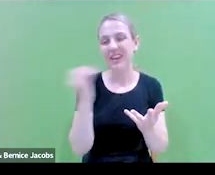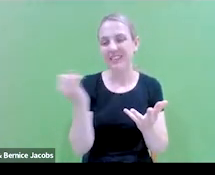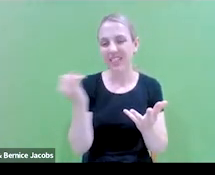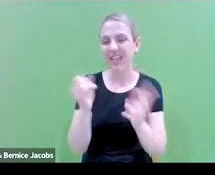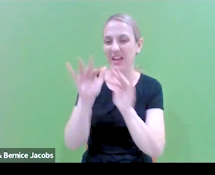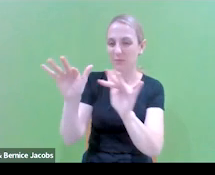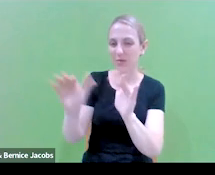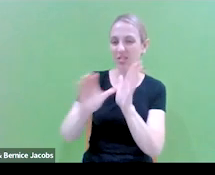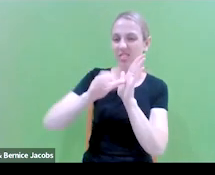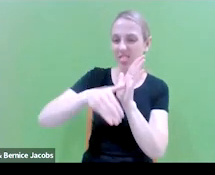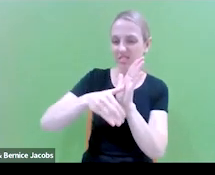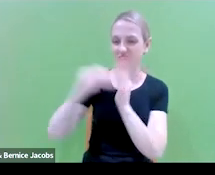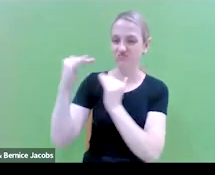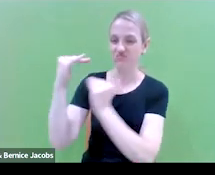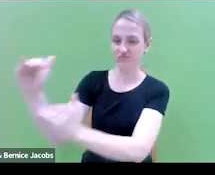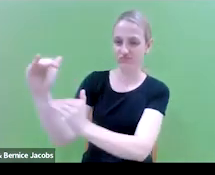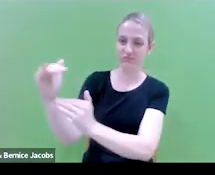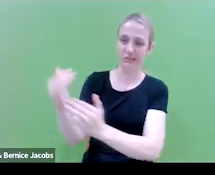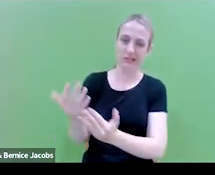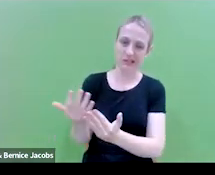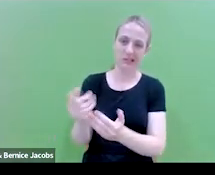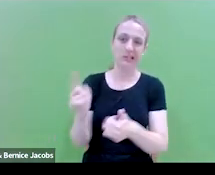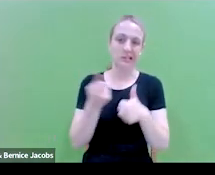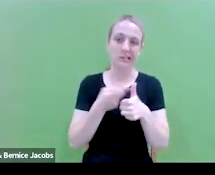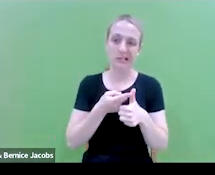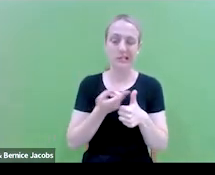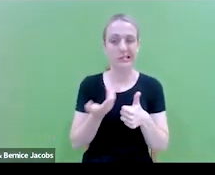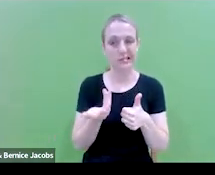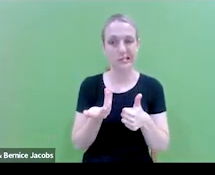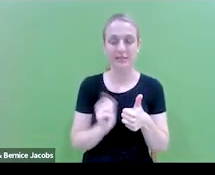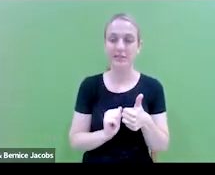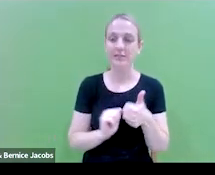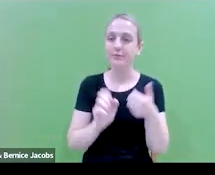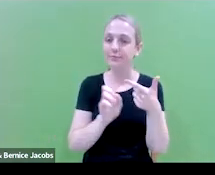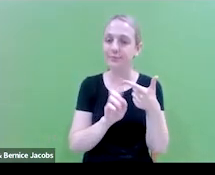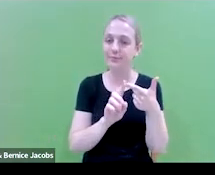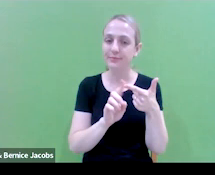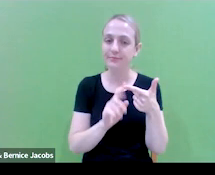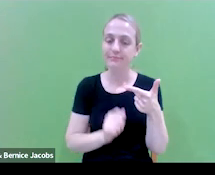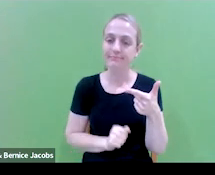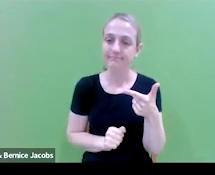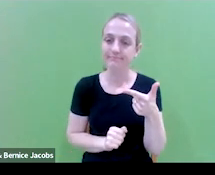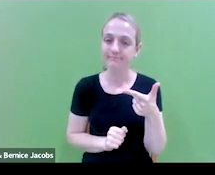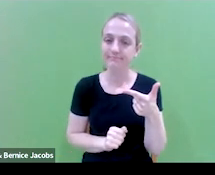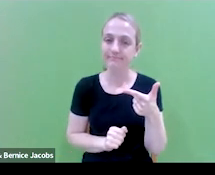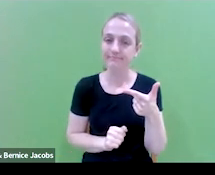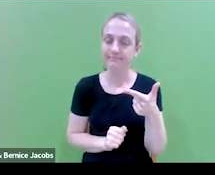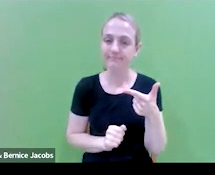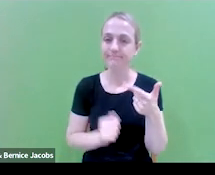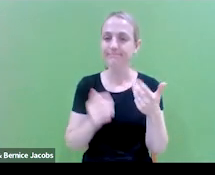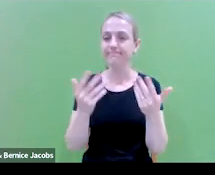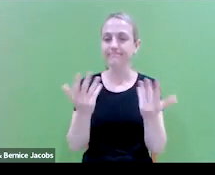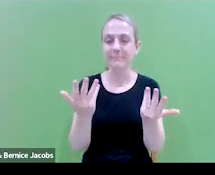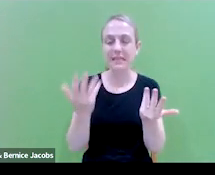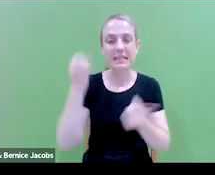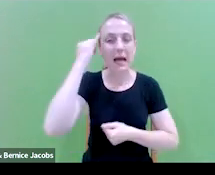factor. So that's point number 1. Point number 2 is, I think in this whole notion these